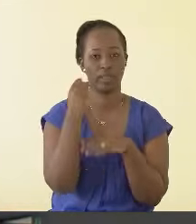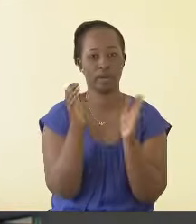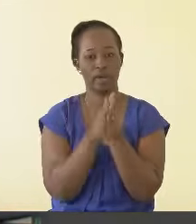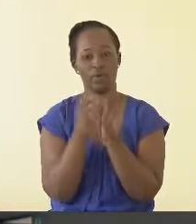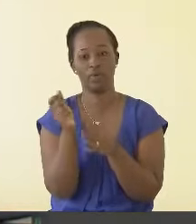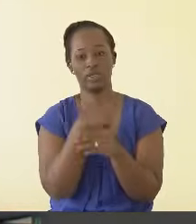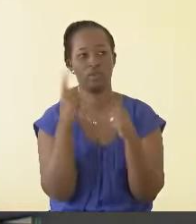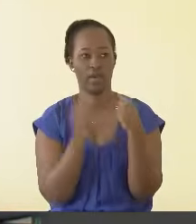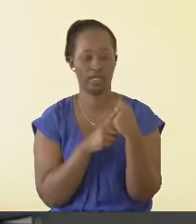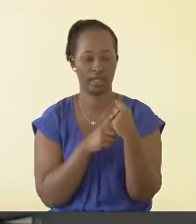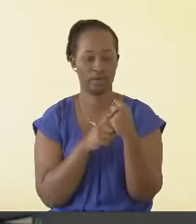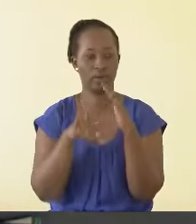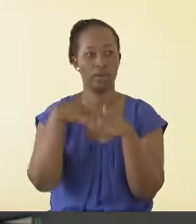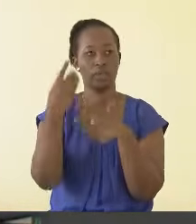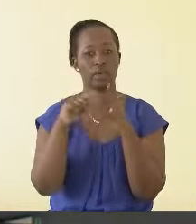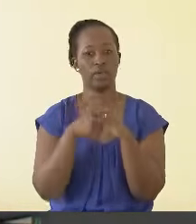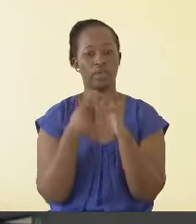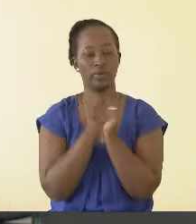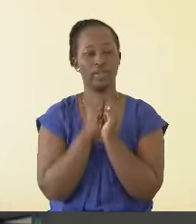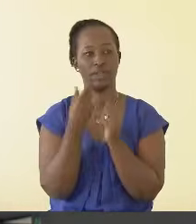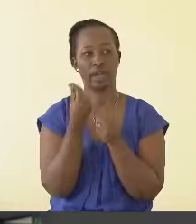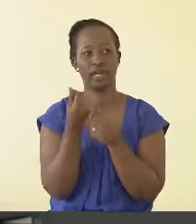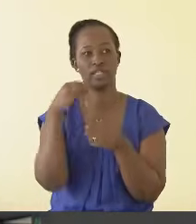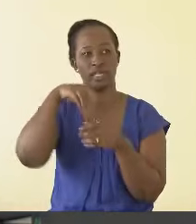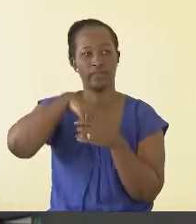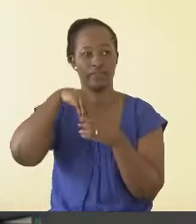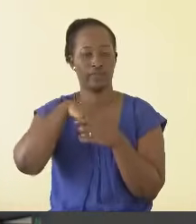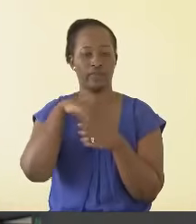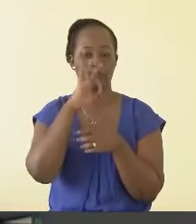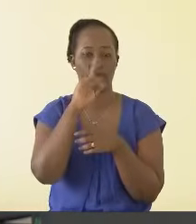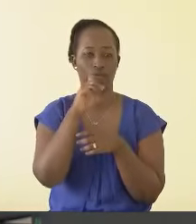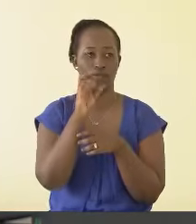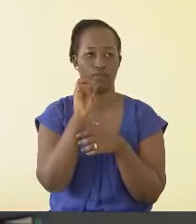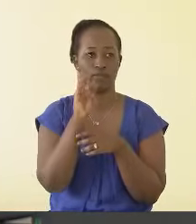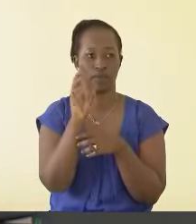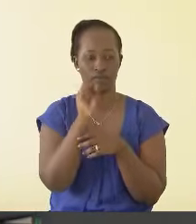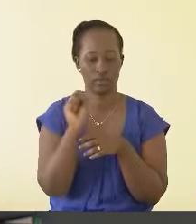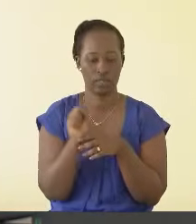June. Then we begin with the cash inflows. Remember, cash flow statement